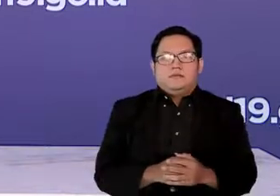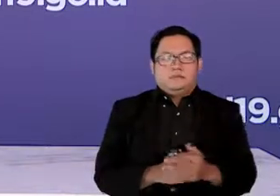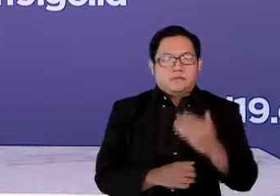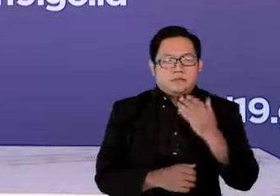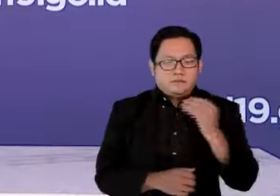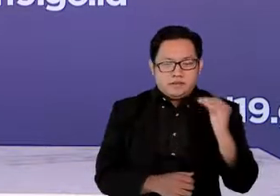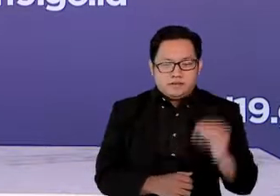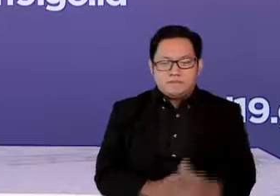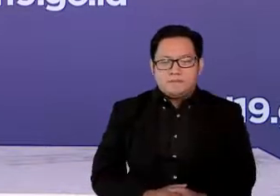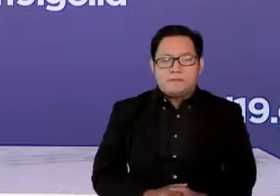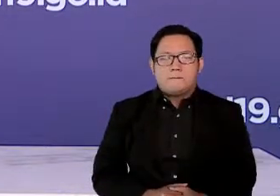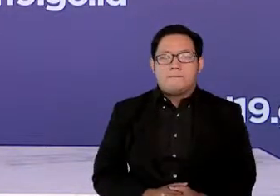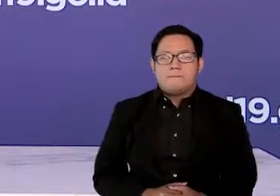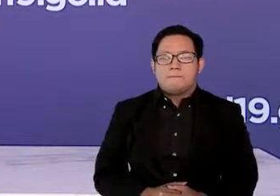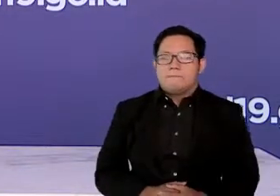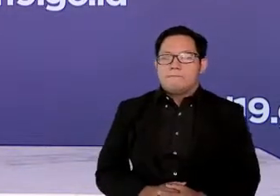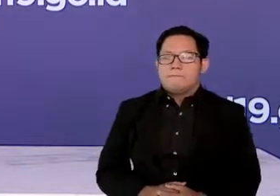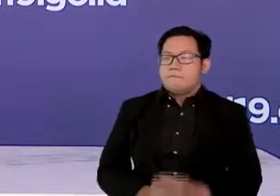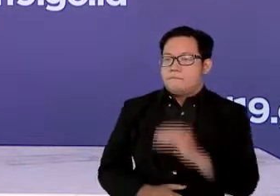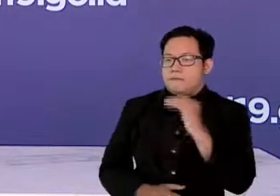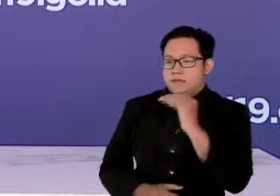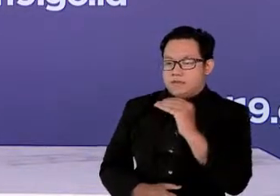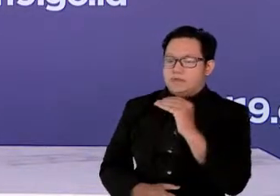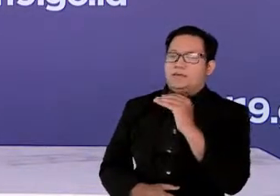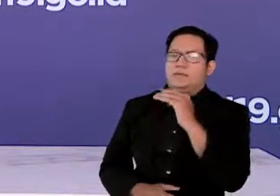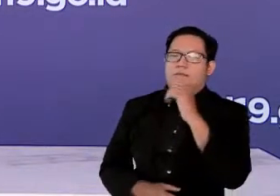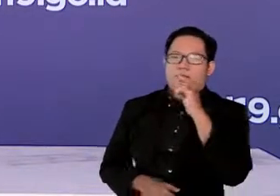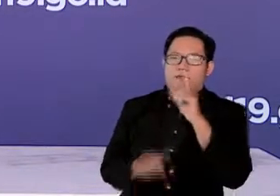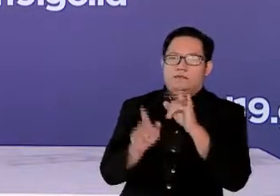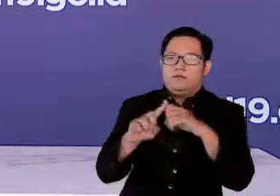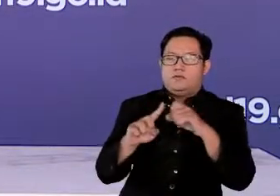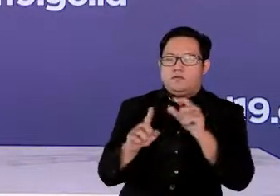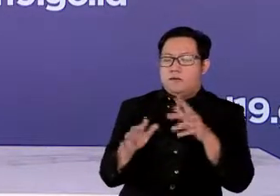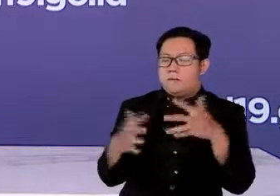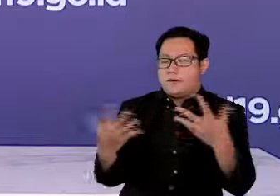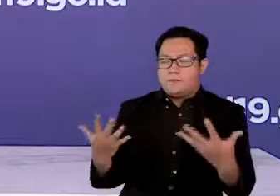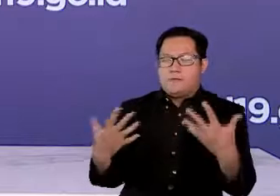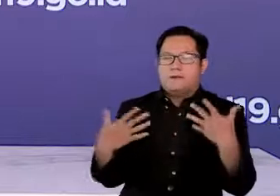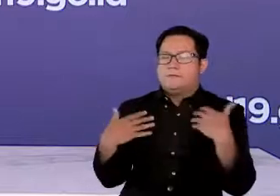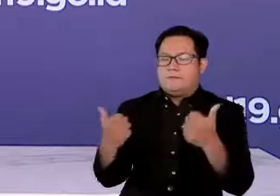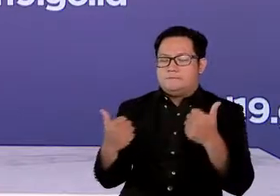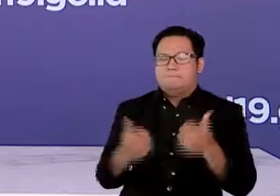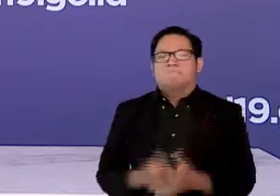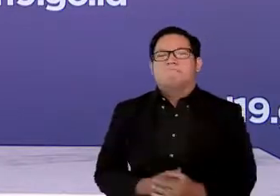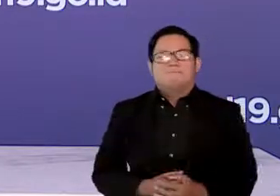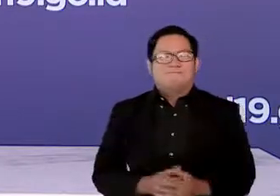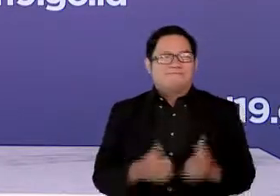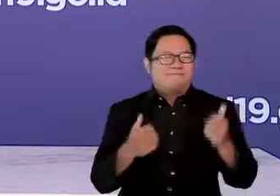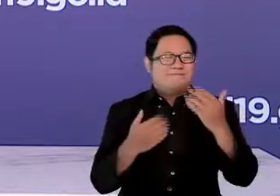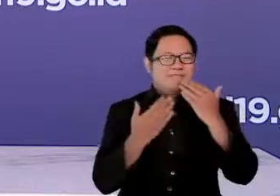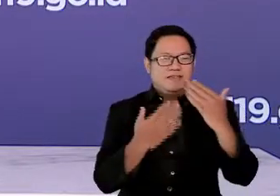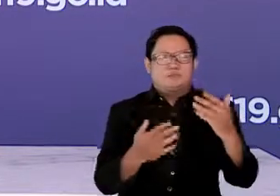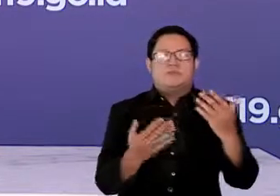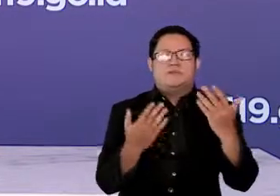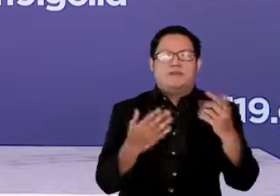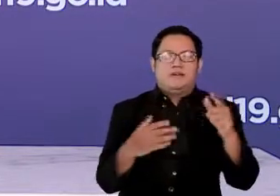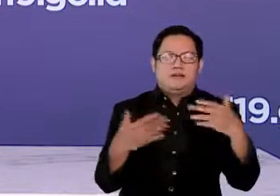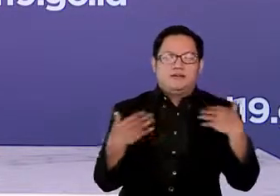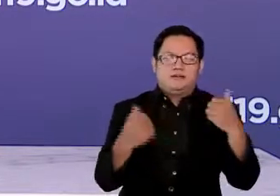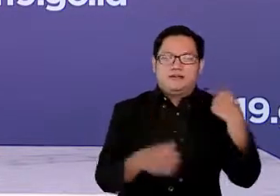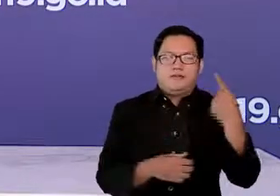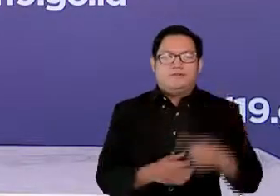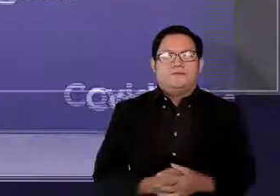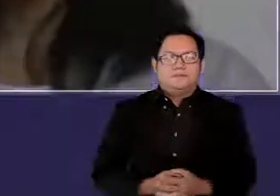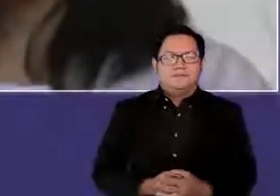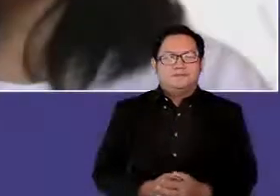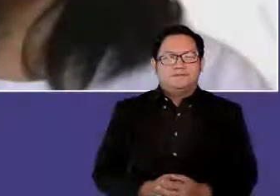morning. Morning, Pak Wiku. How are you today? I wish you are fine. well. Thank you. I hope you are fine too. Thank